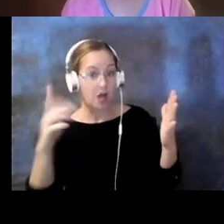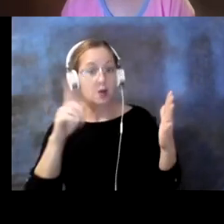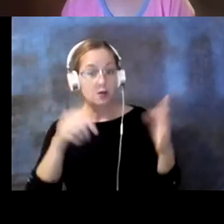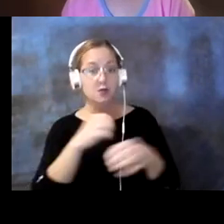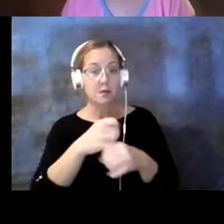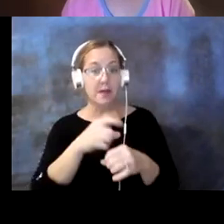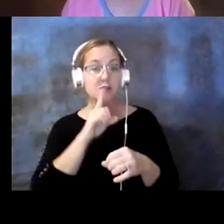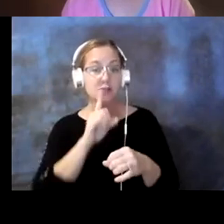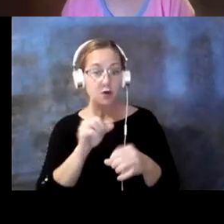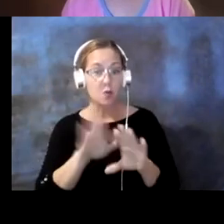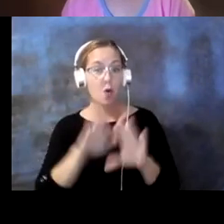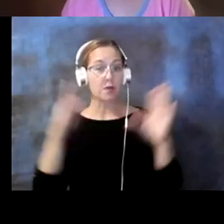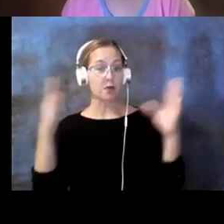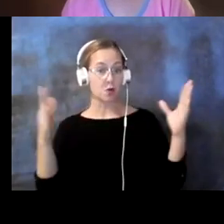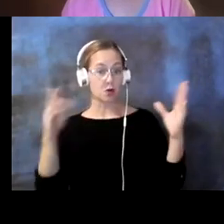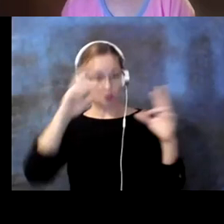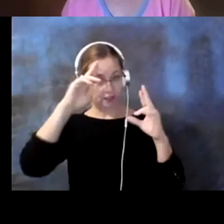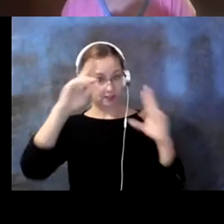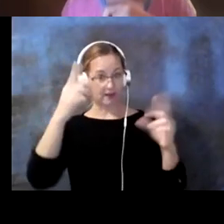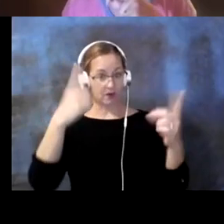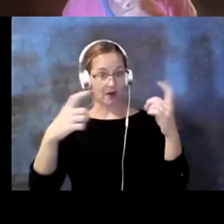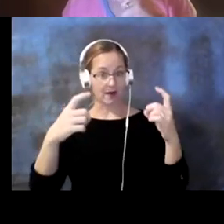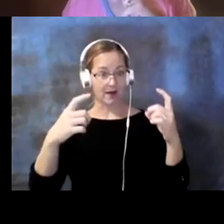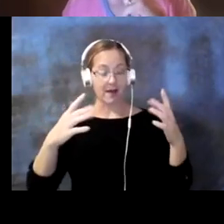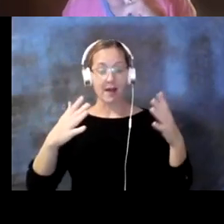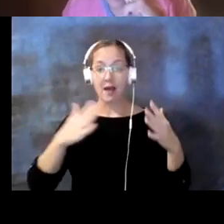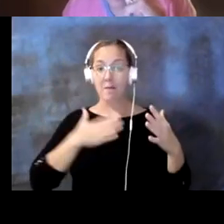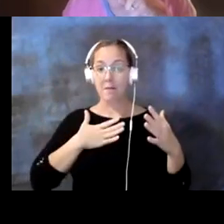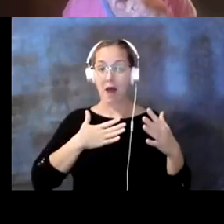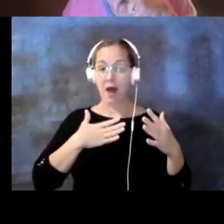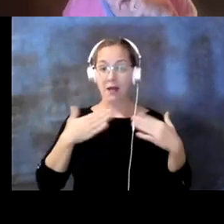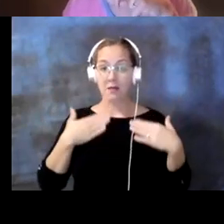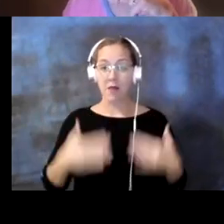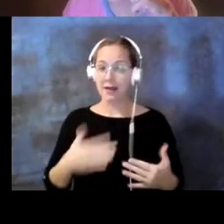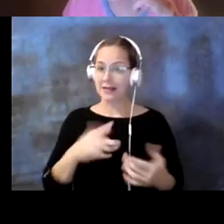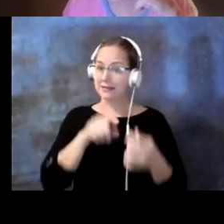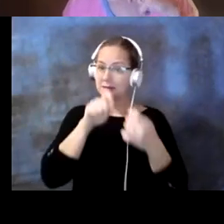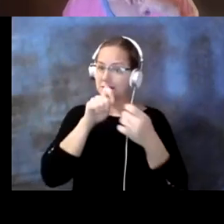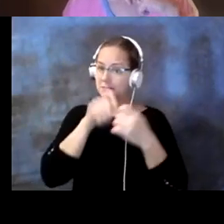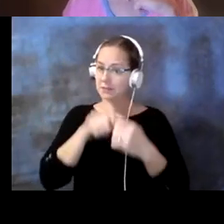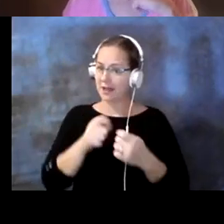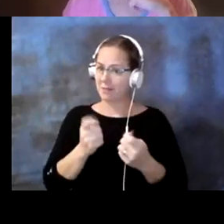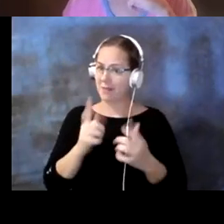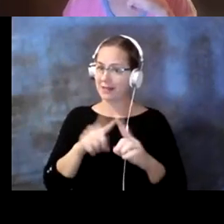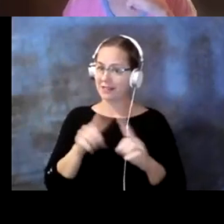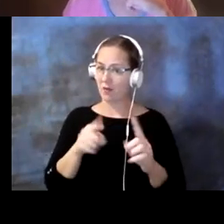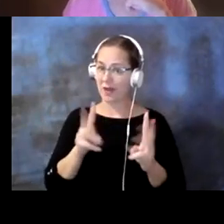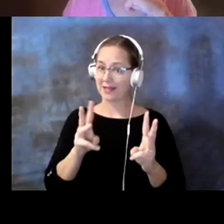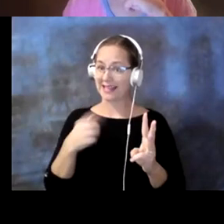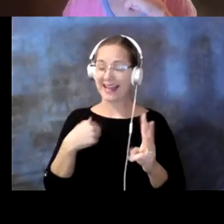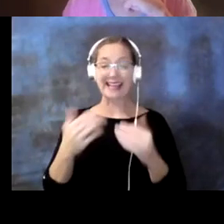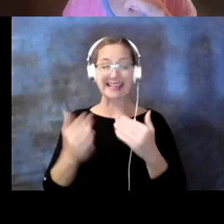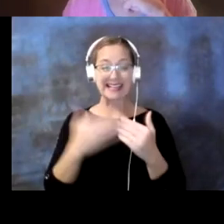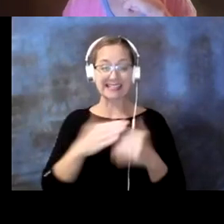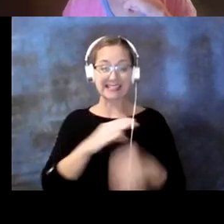often my first step. My body is super particular in lots of ways, and I can easily dislocate things or